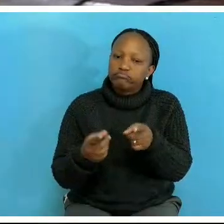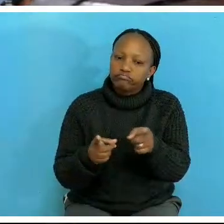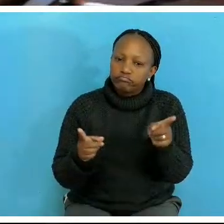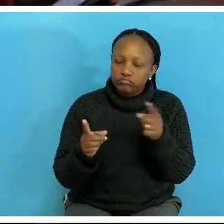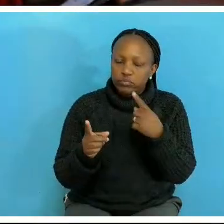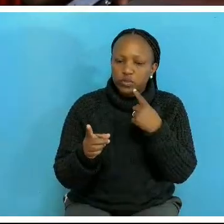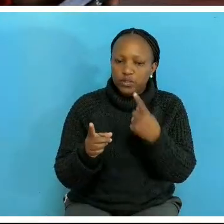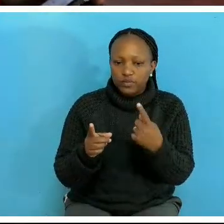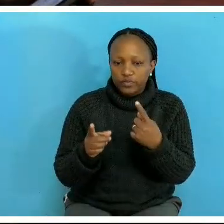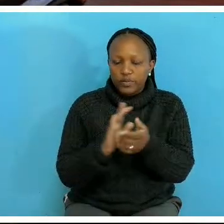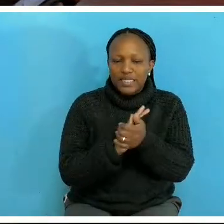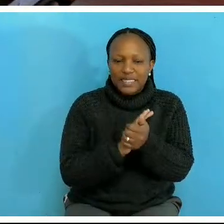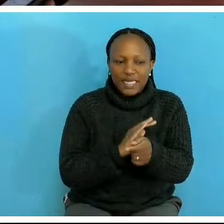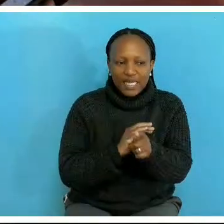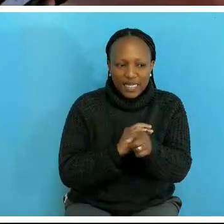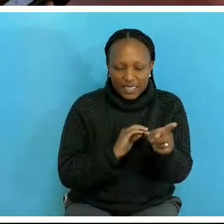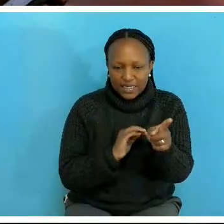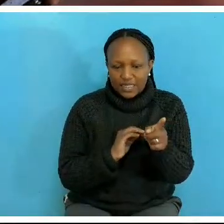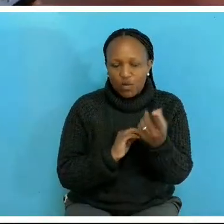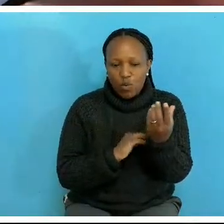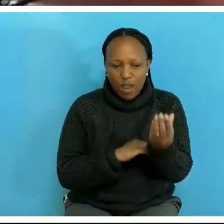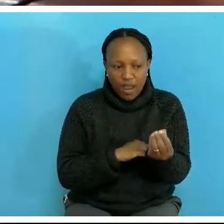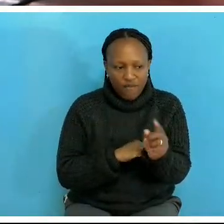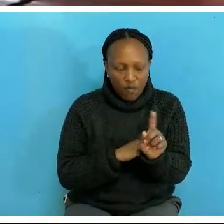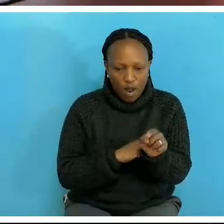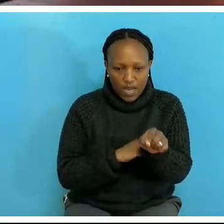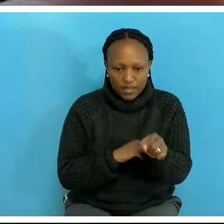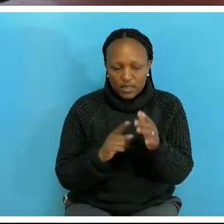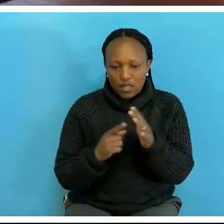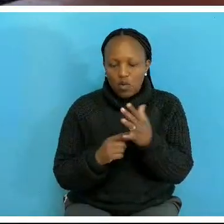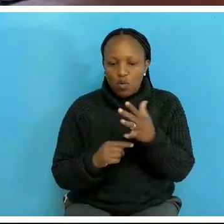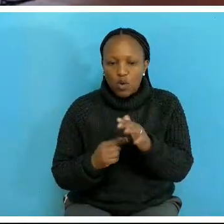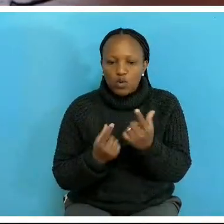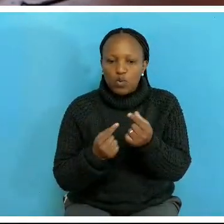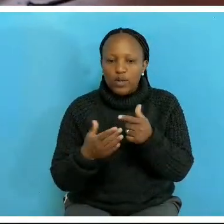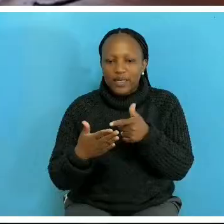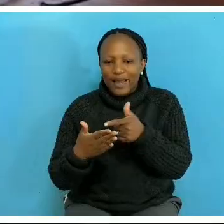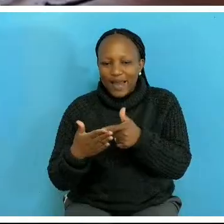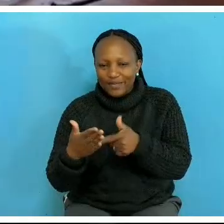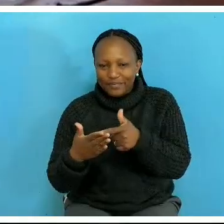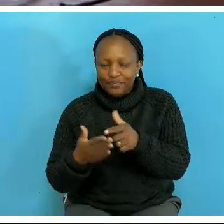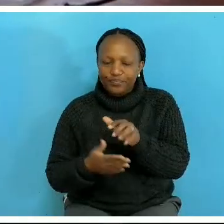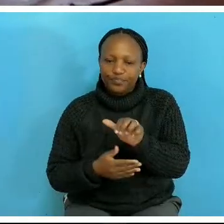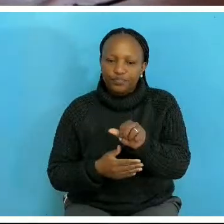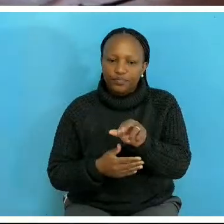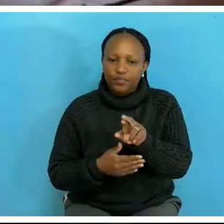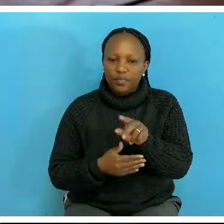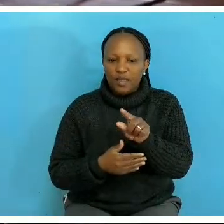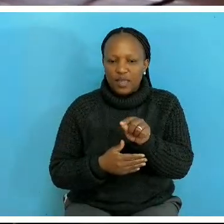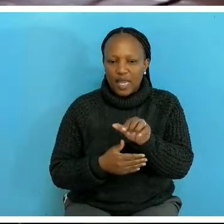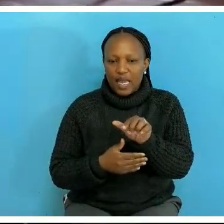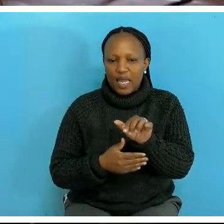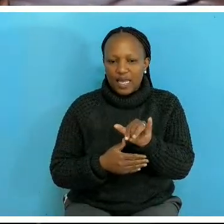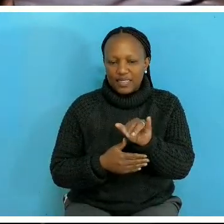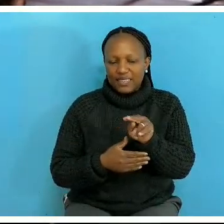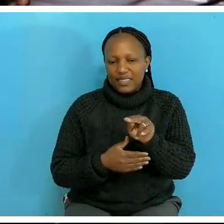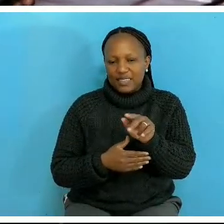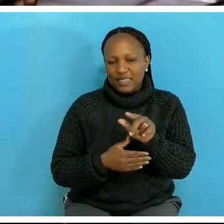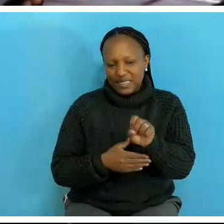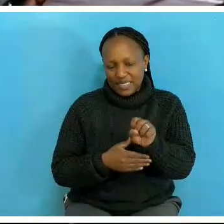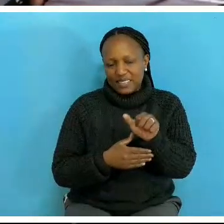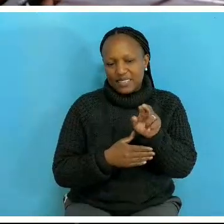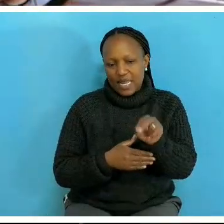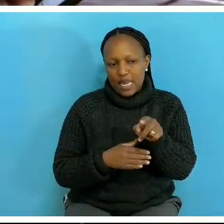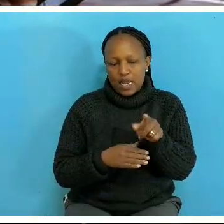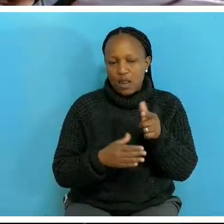are the skills that we are having, this is how we want to do artisan, so that we are looking at where to supply and support our youth so that